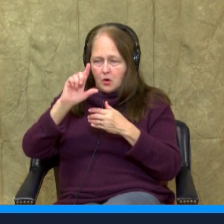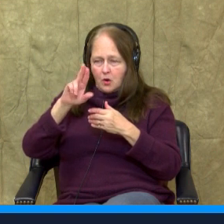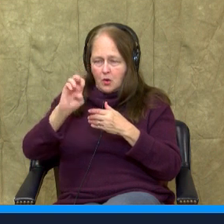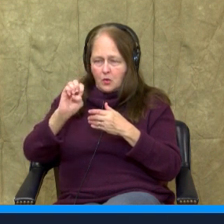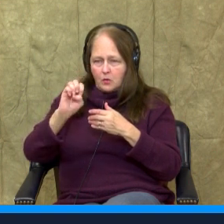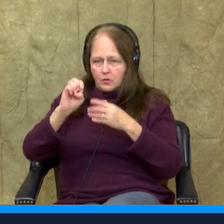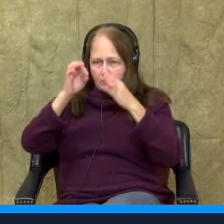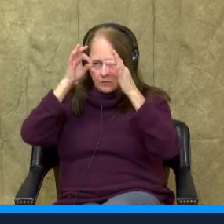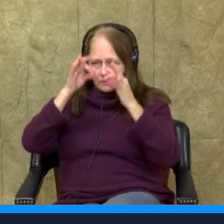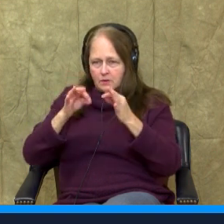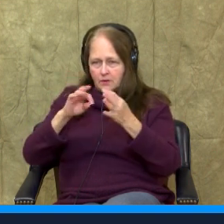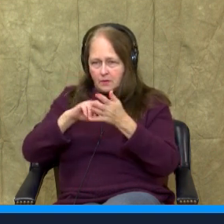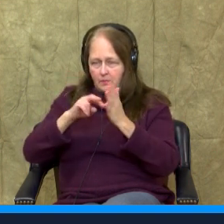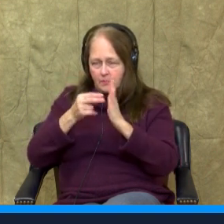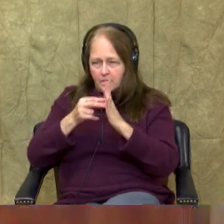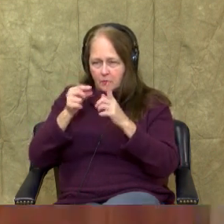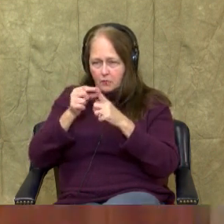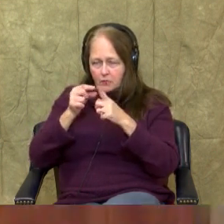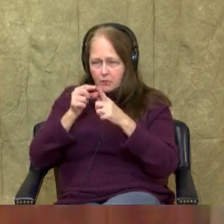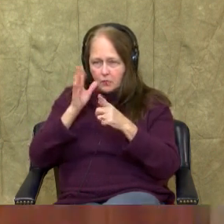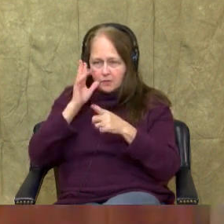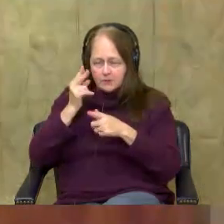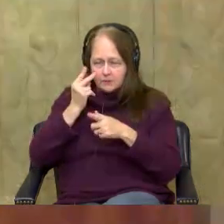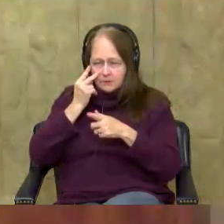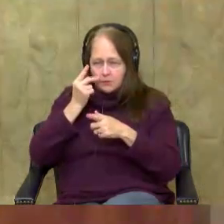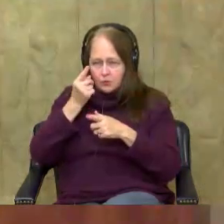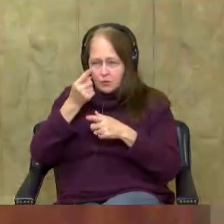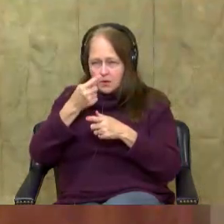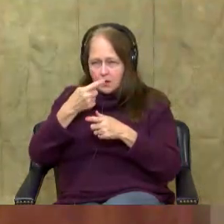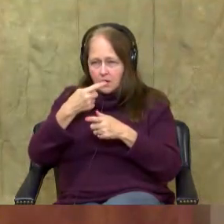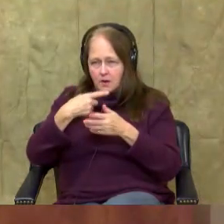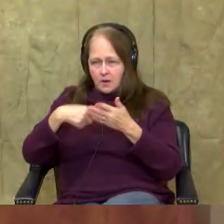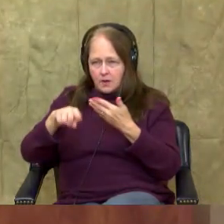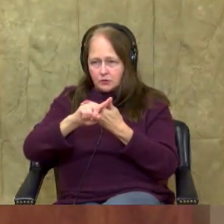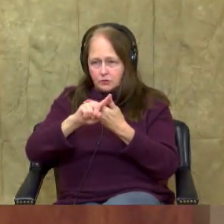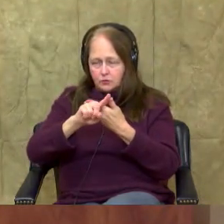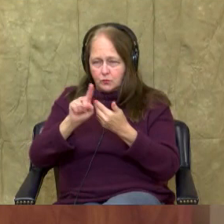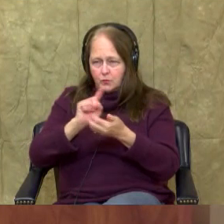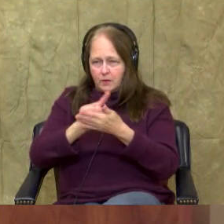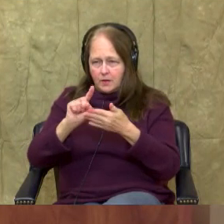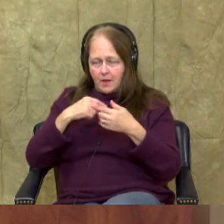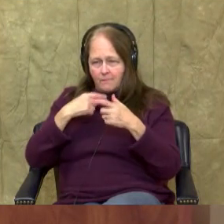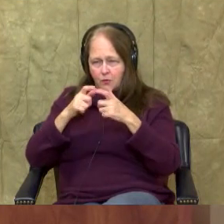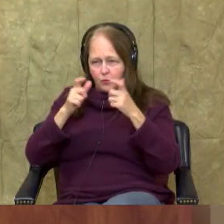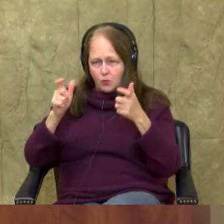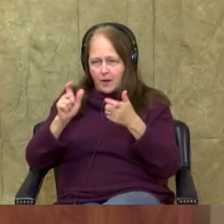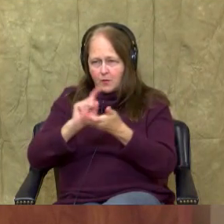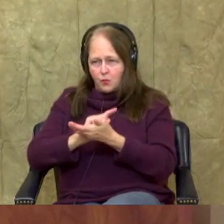you can determine the meaning. And I will see you next week, and I hope that y'all have a great week.